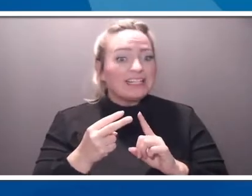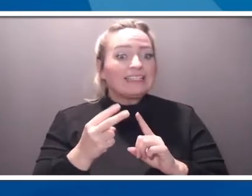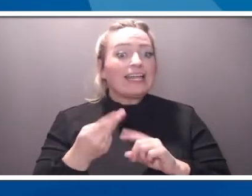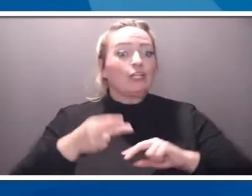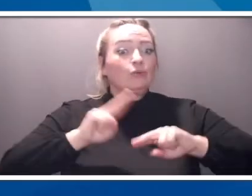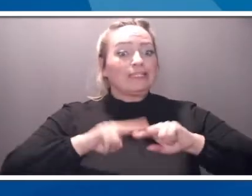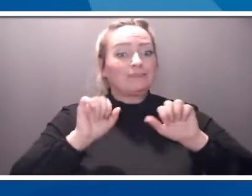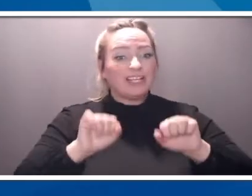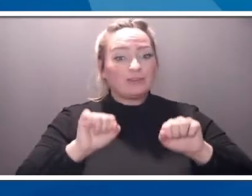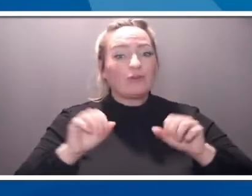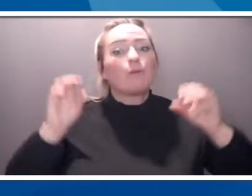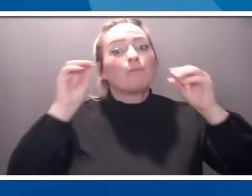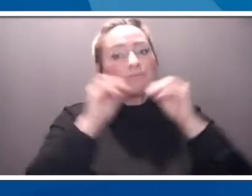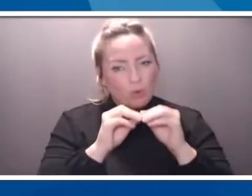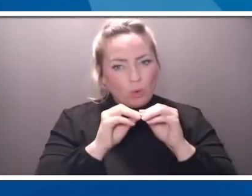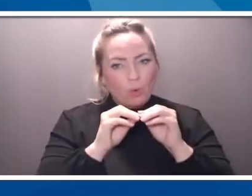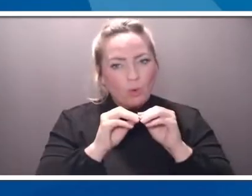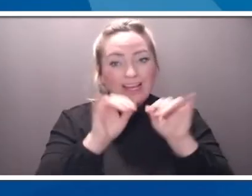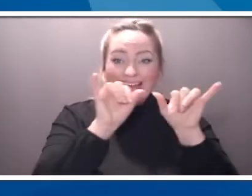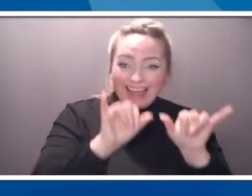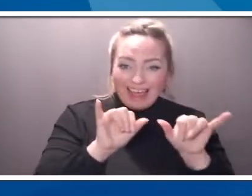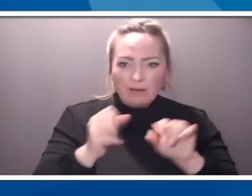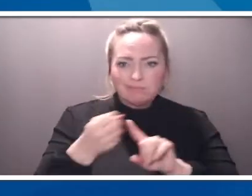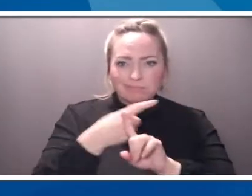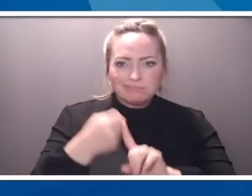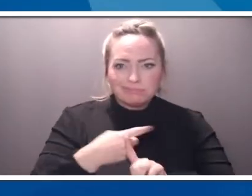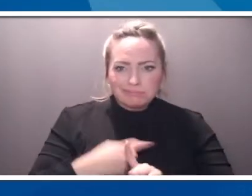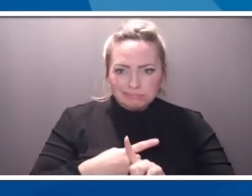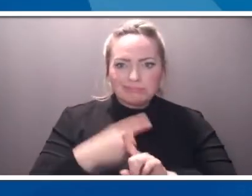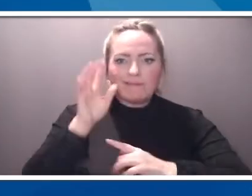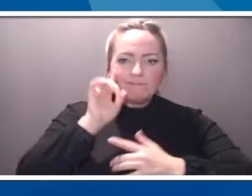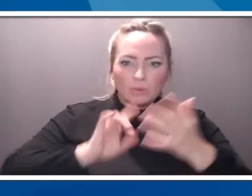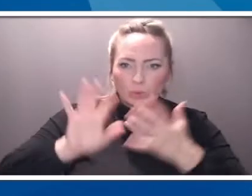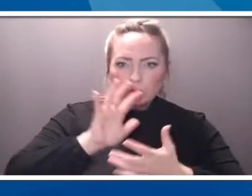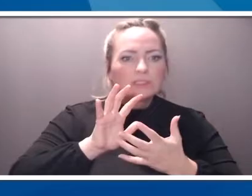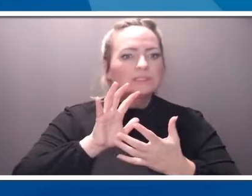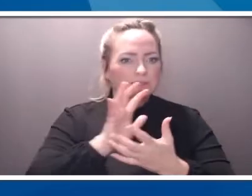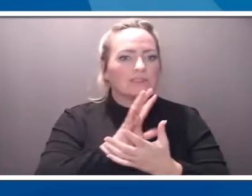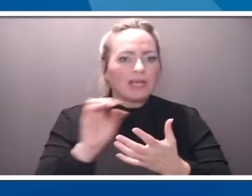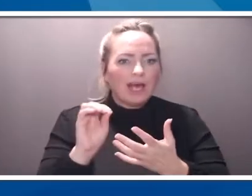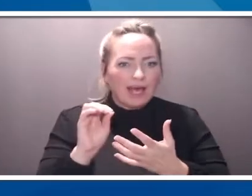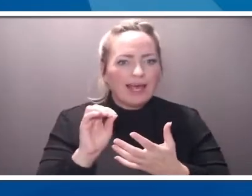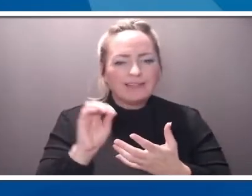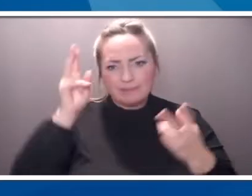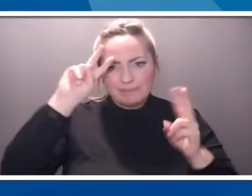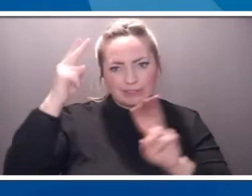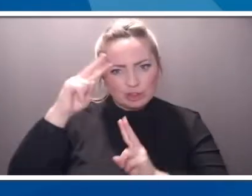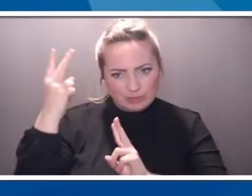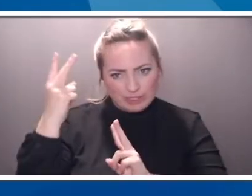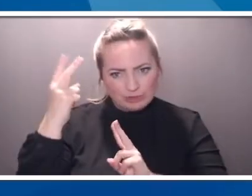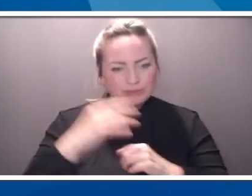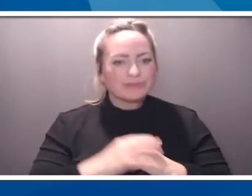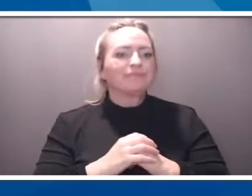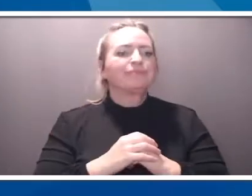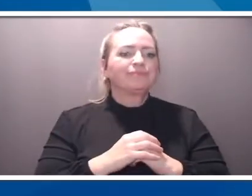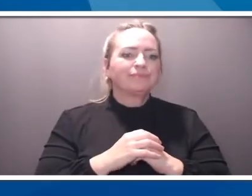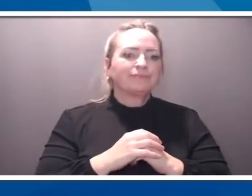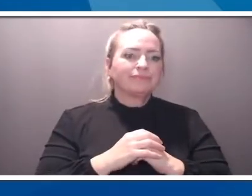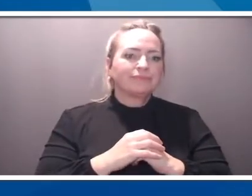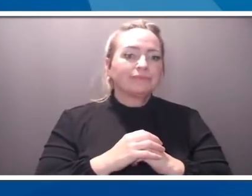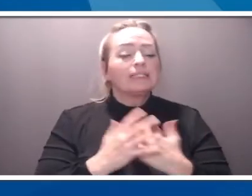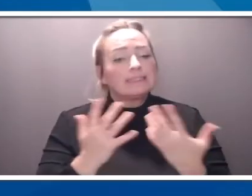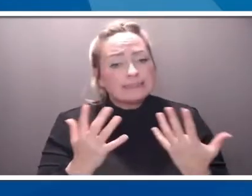extent, that just increases the potential for more inconsistencies, confusions, and